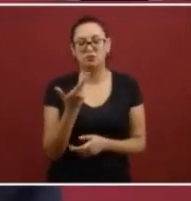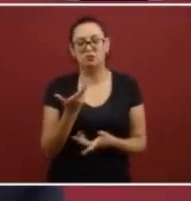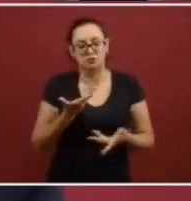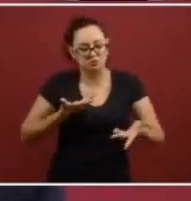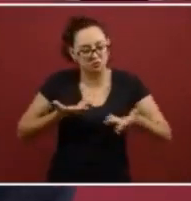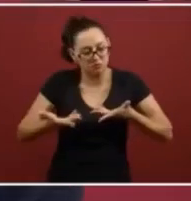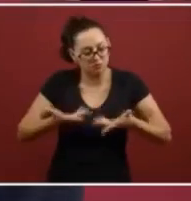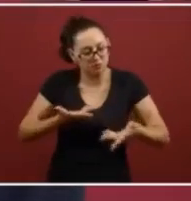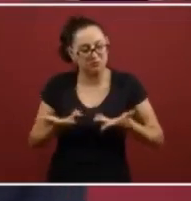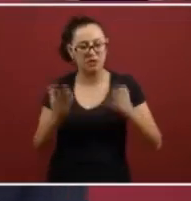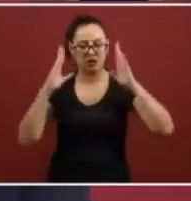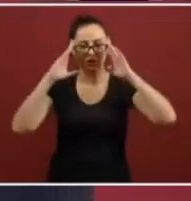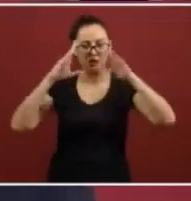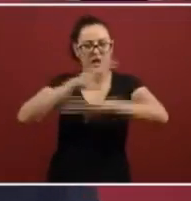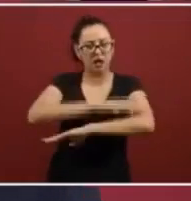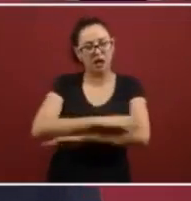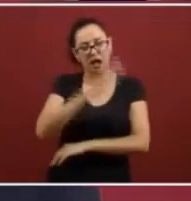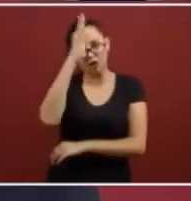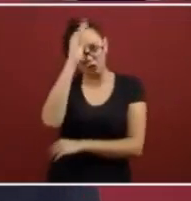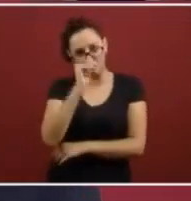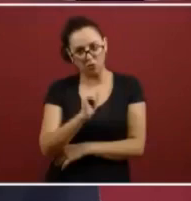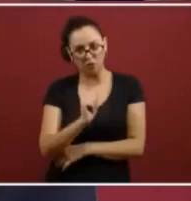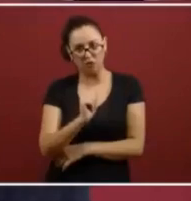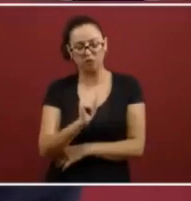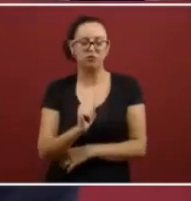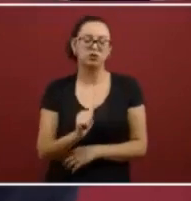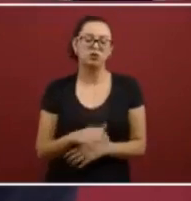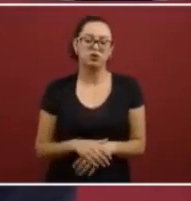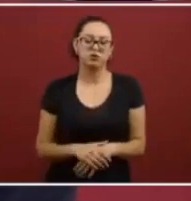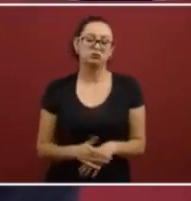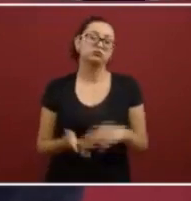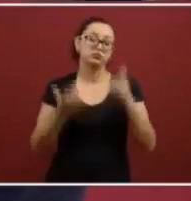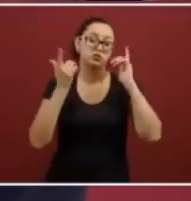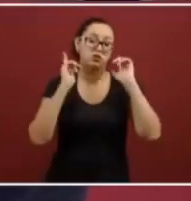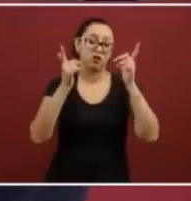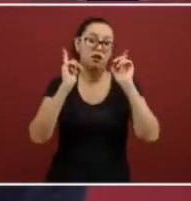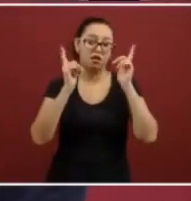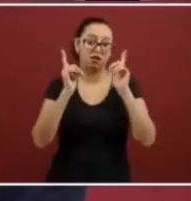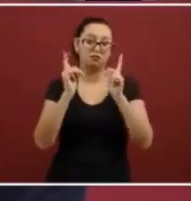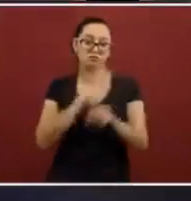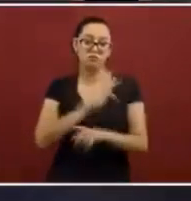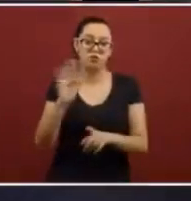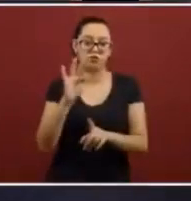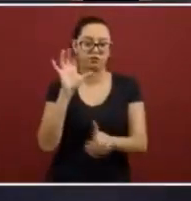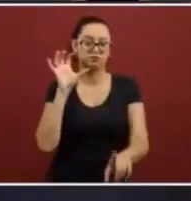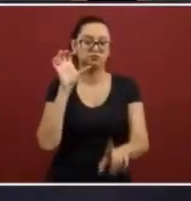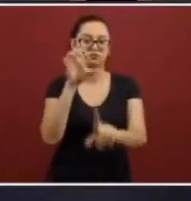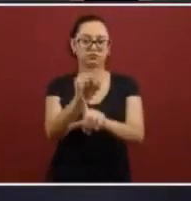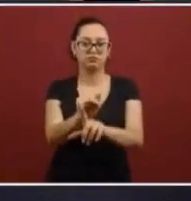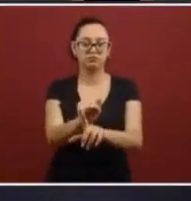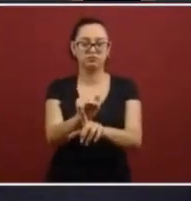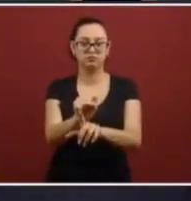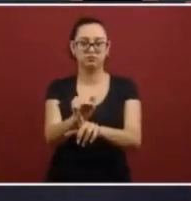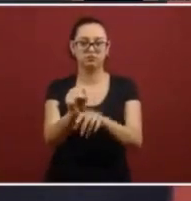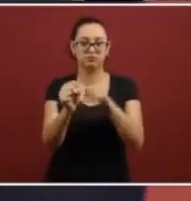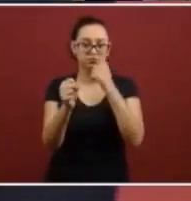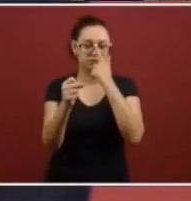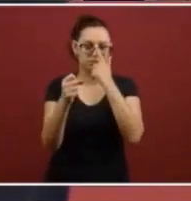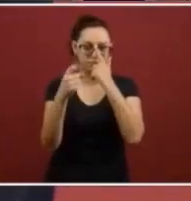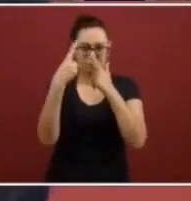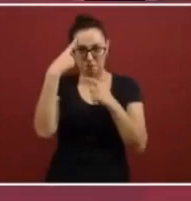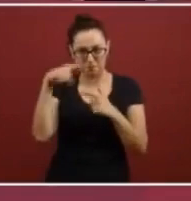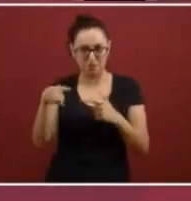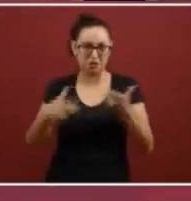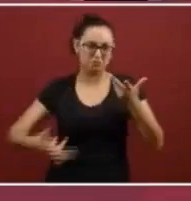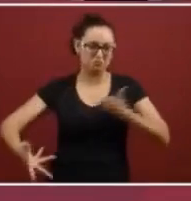some kind of a reconciliation, yo espero que se some kind of agreement, para que haya una convivencia en armonía